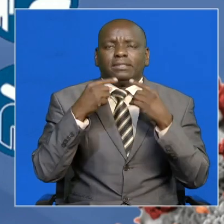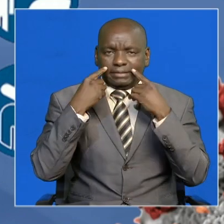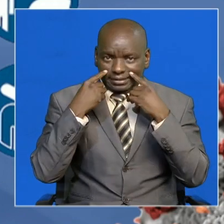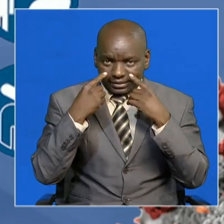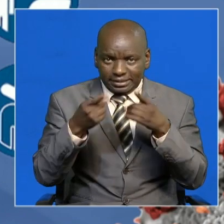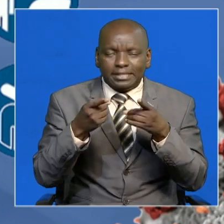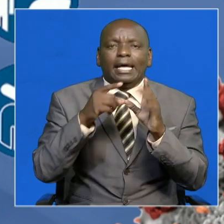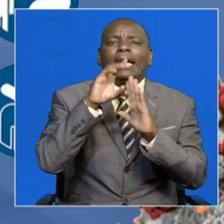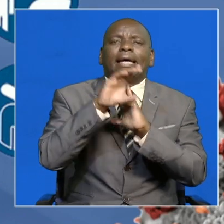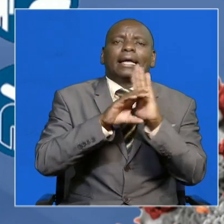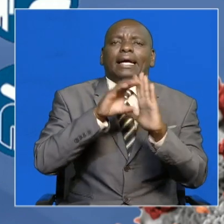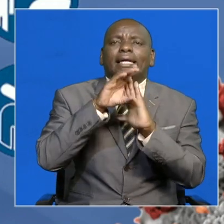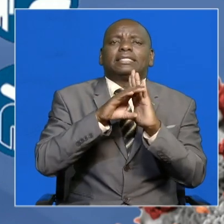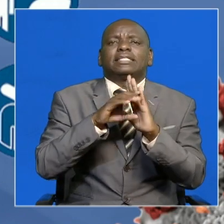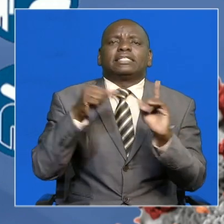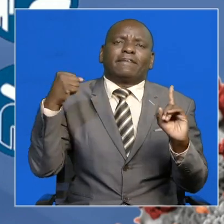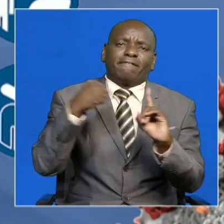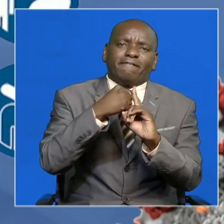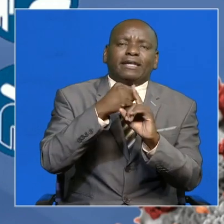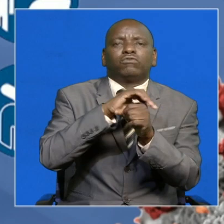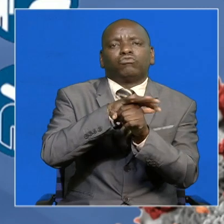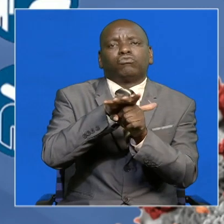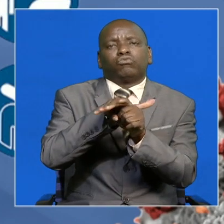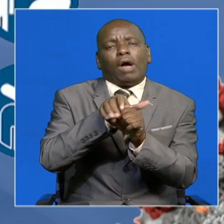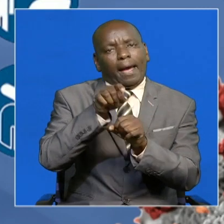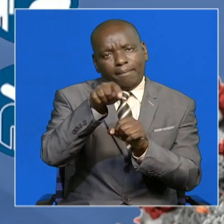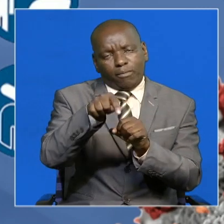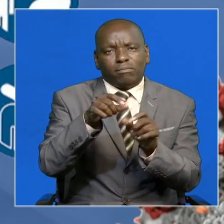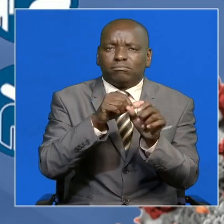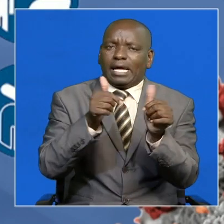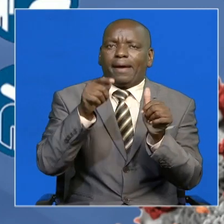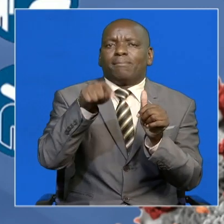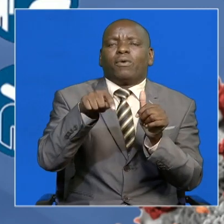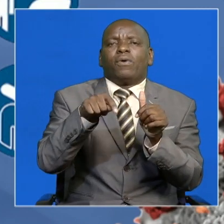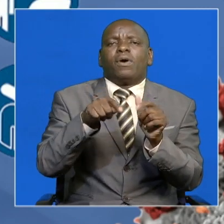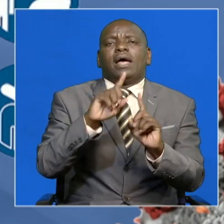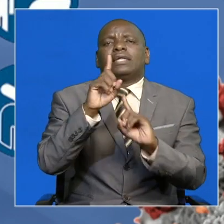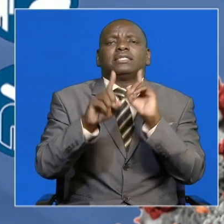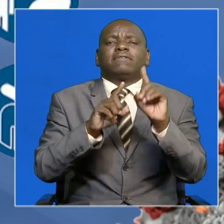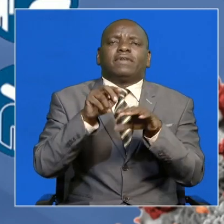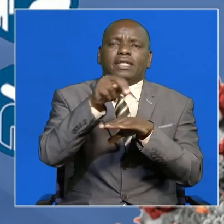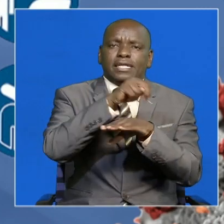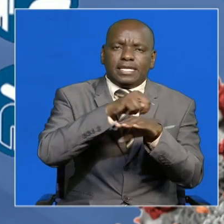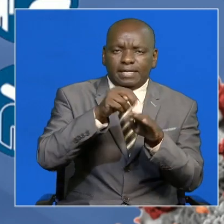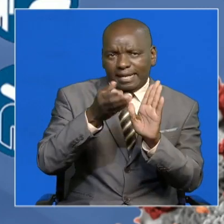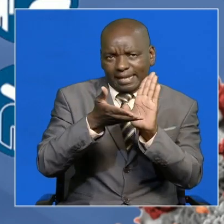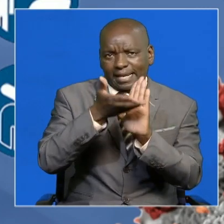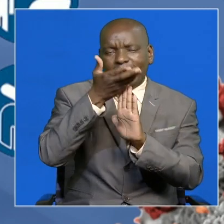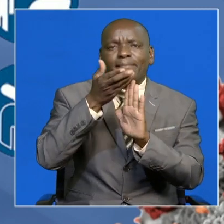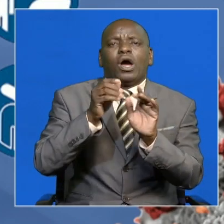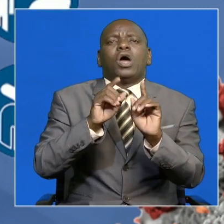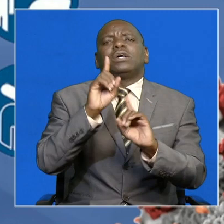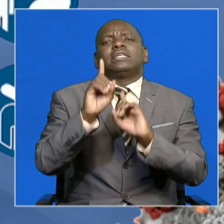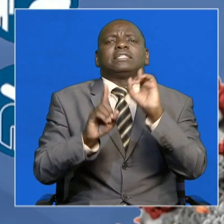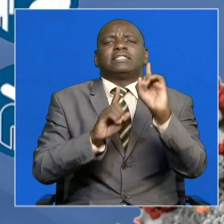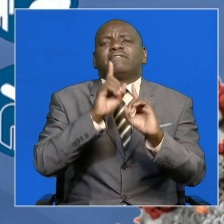indication that the country's response is getting back on track. Implementation of the nation's surge-specific strategies